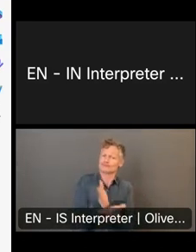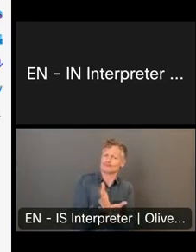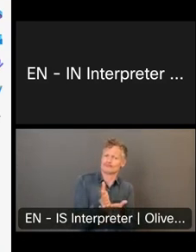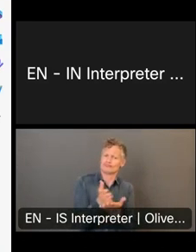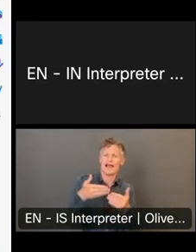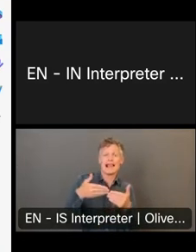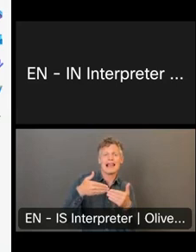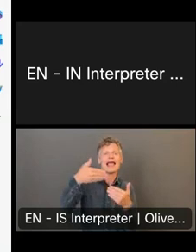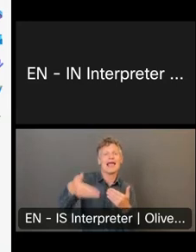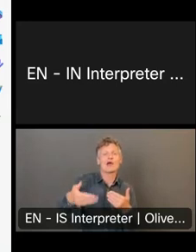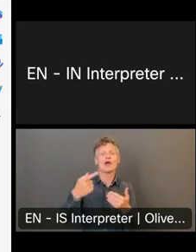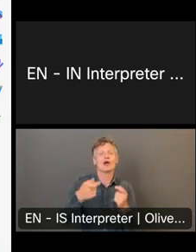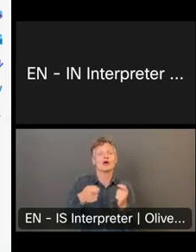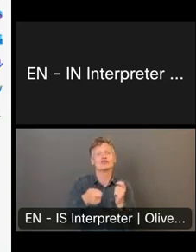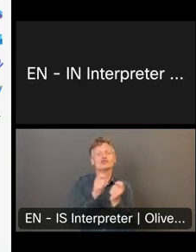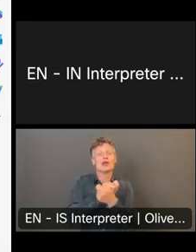effectiveness.